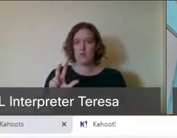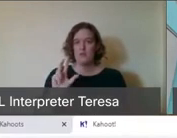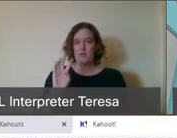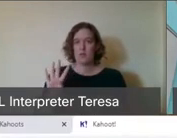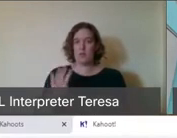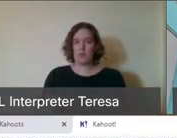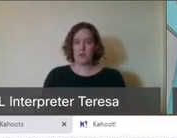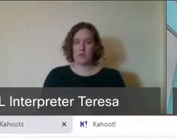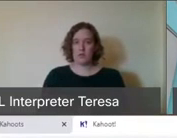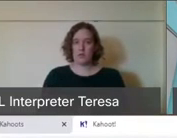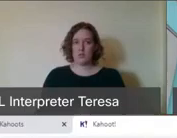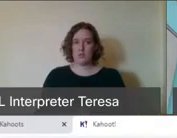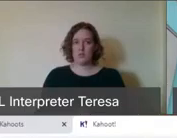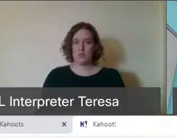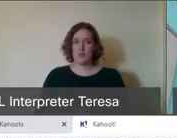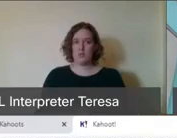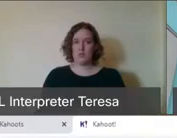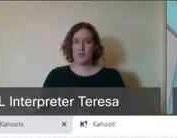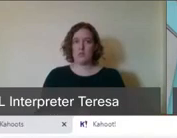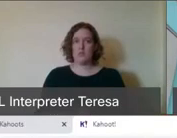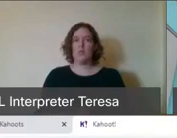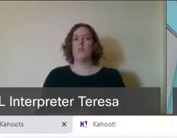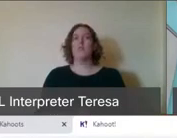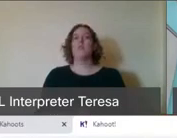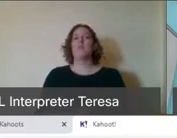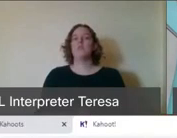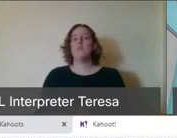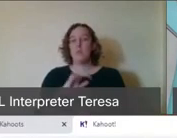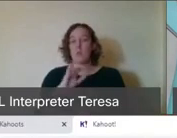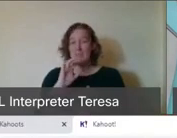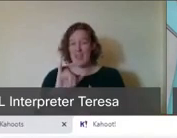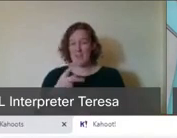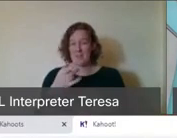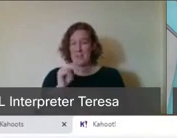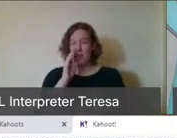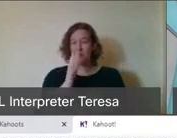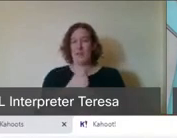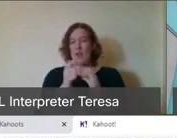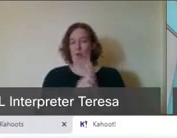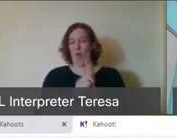9407134. In addition to entering in that pin, you're also going to get an automatically generated